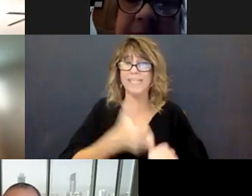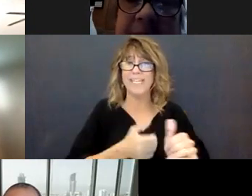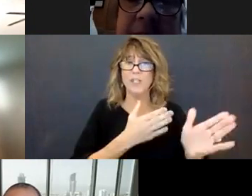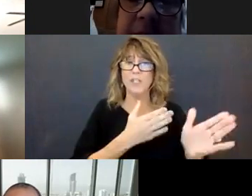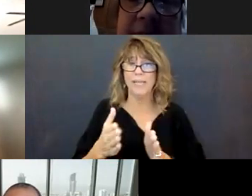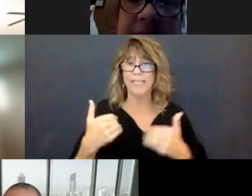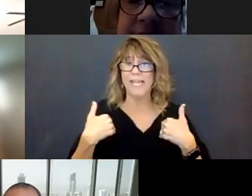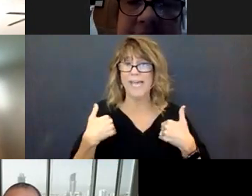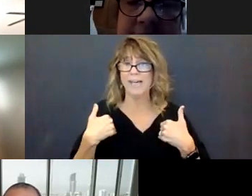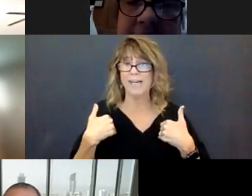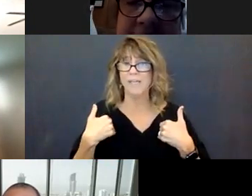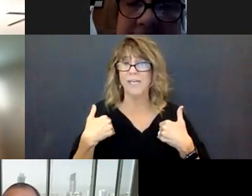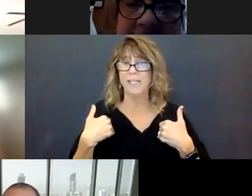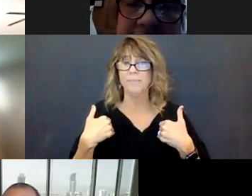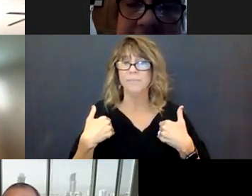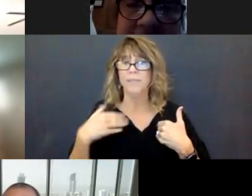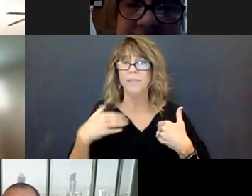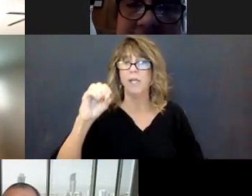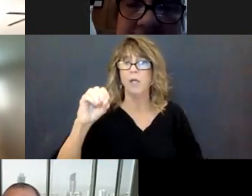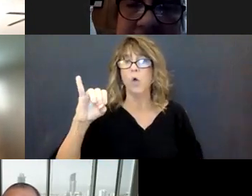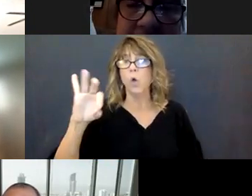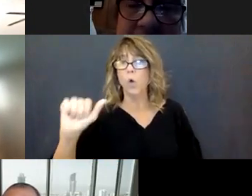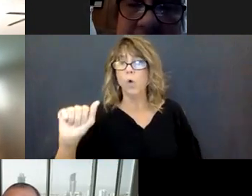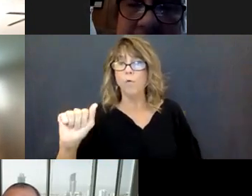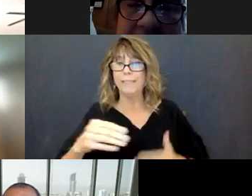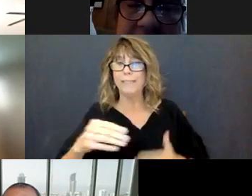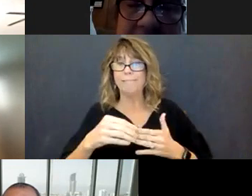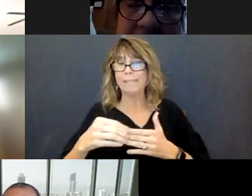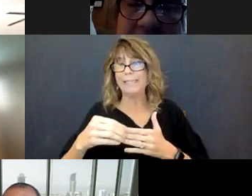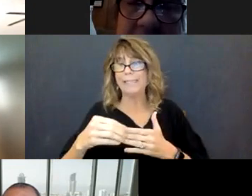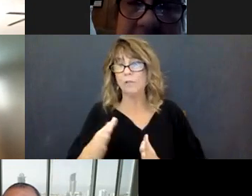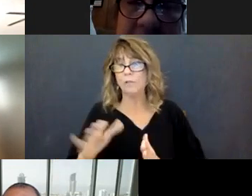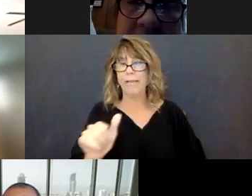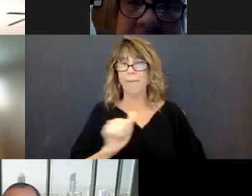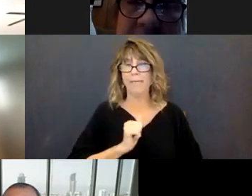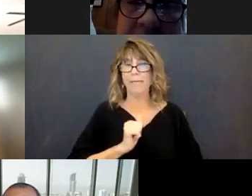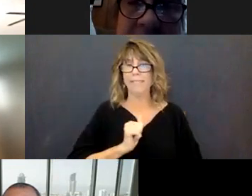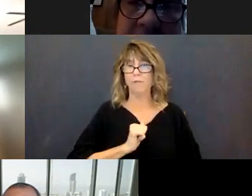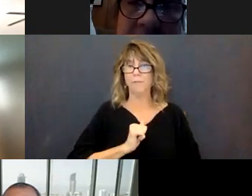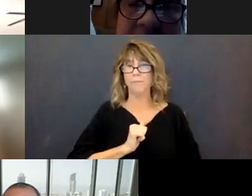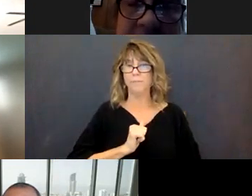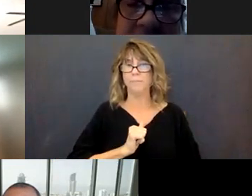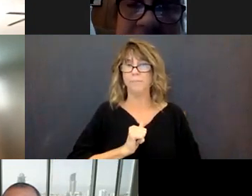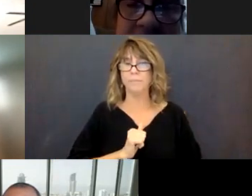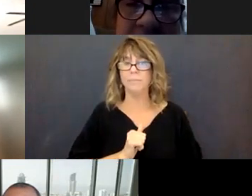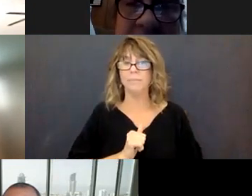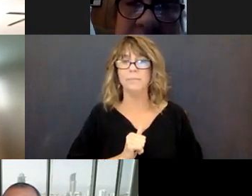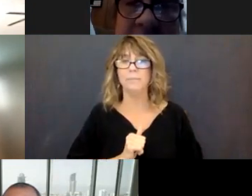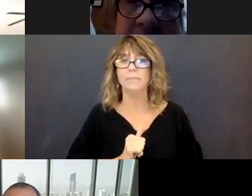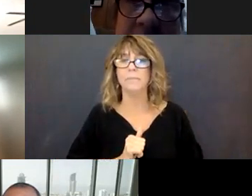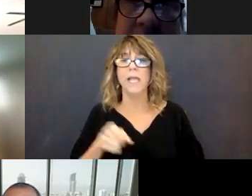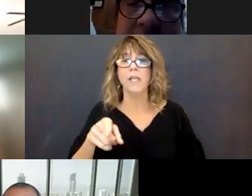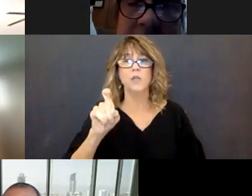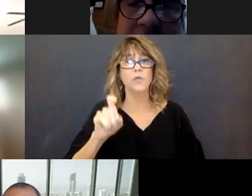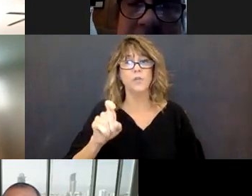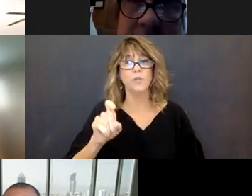lead such as myself, and we should not be above reproach with fielding, concerns